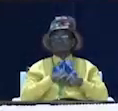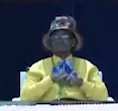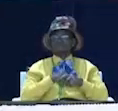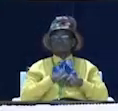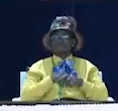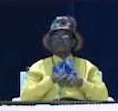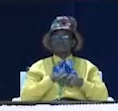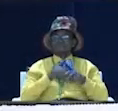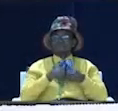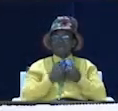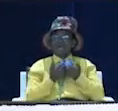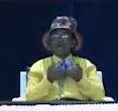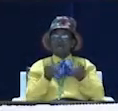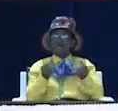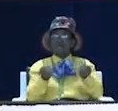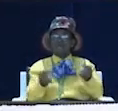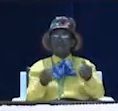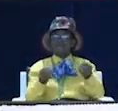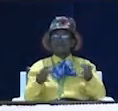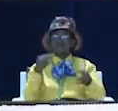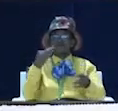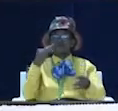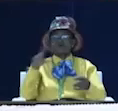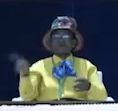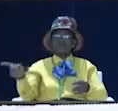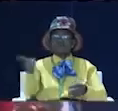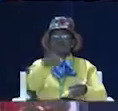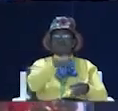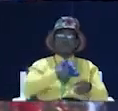How many of you would love to prophesy?